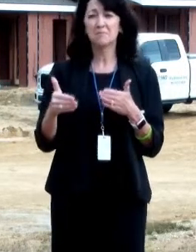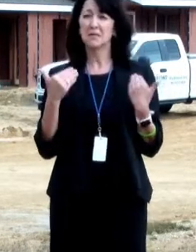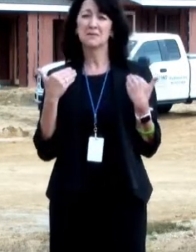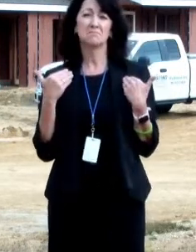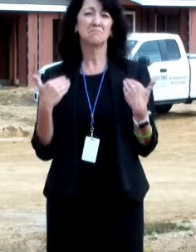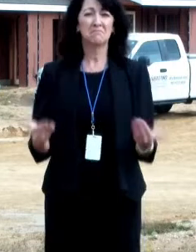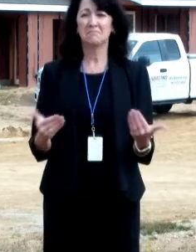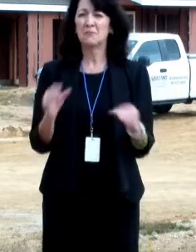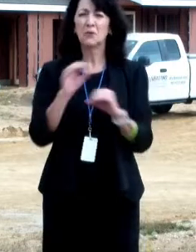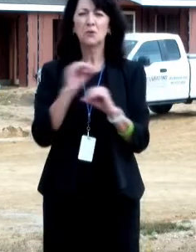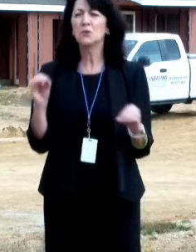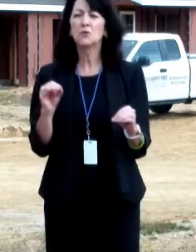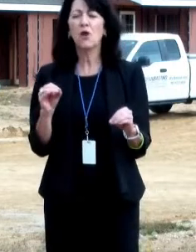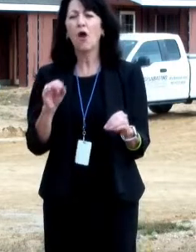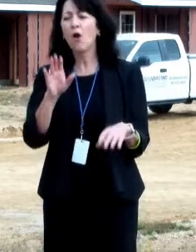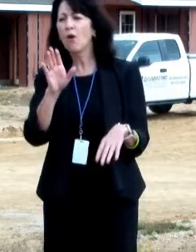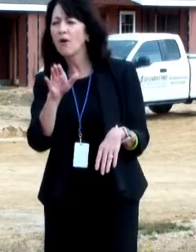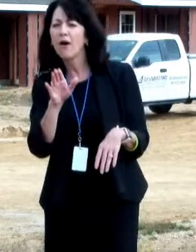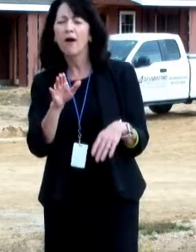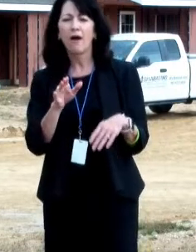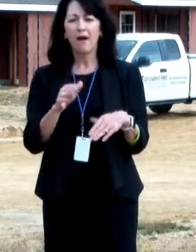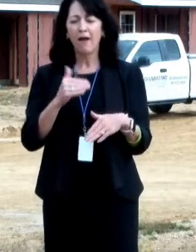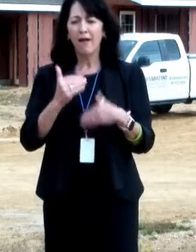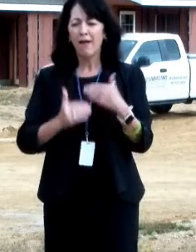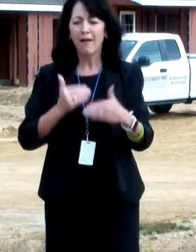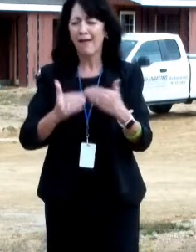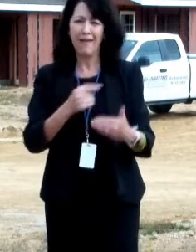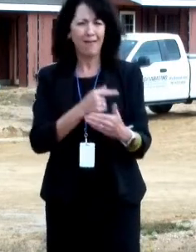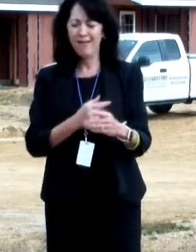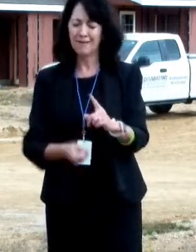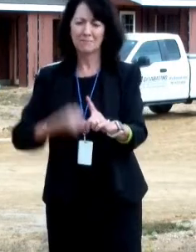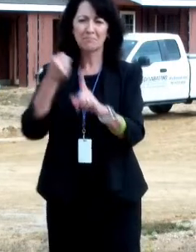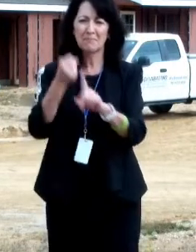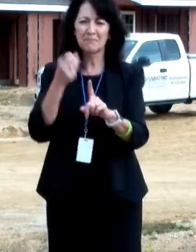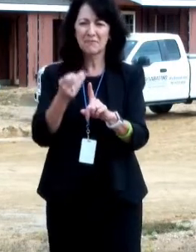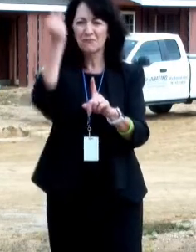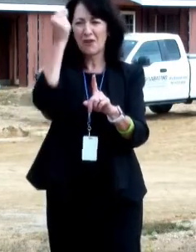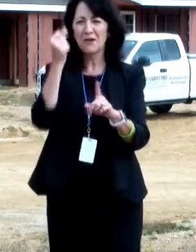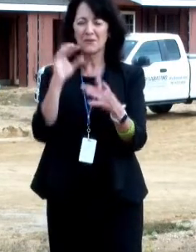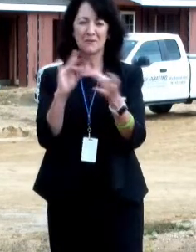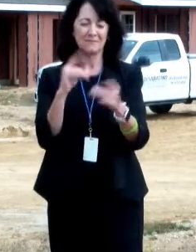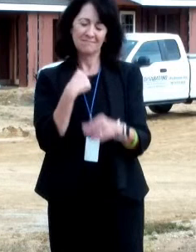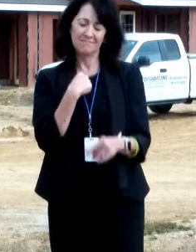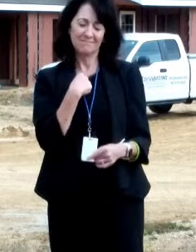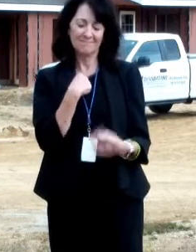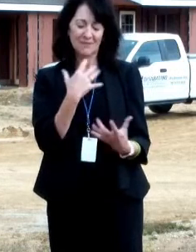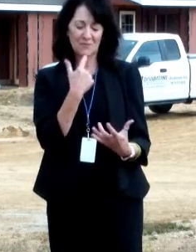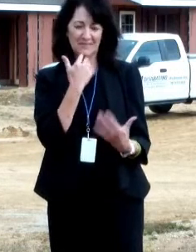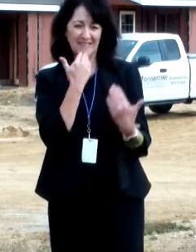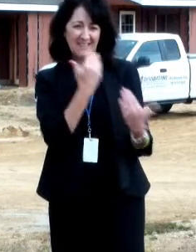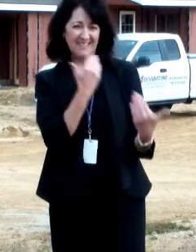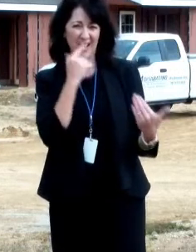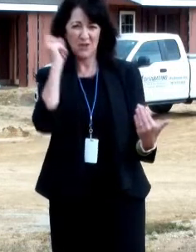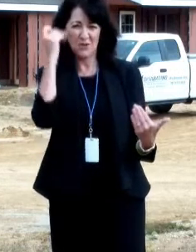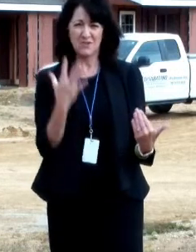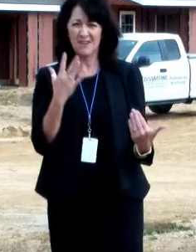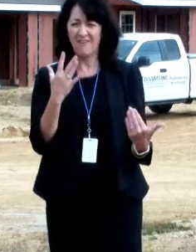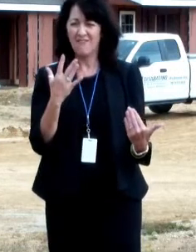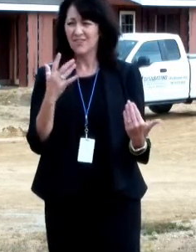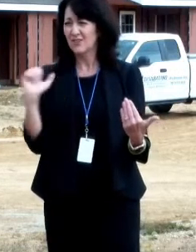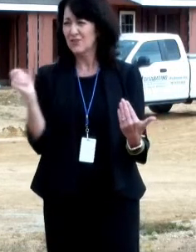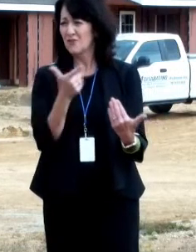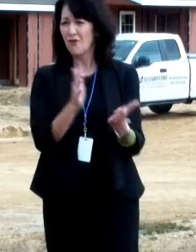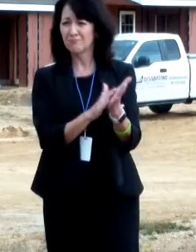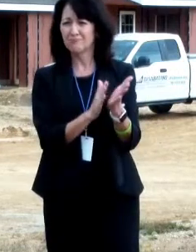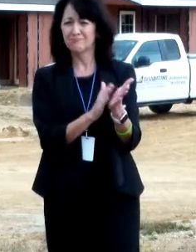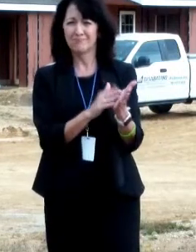no suspense or anything, just right to the point. And I appreciate it. Thank you, Governor. Thank you. Let's give it up to the governor in the state of Delaware.